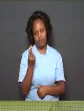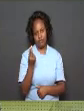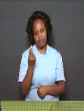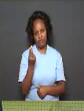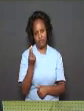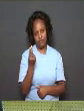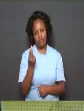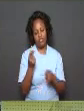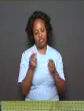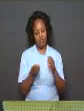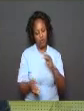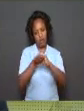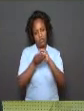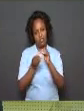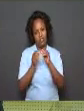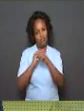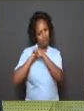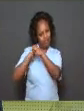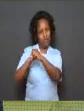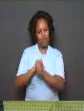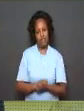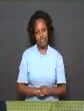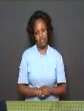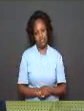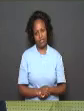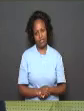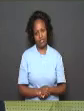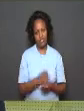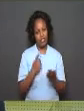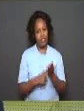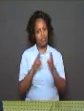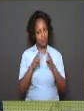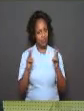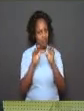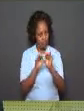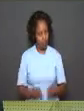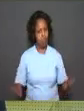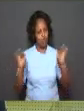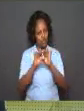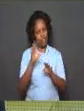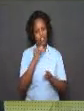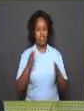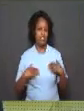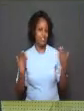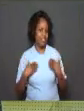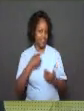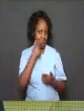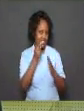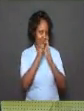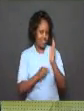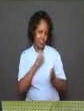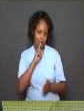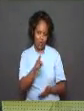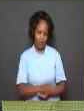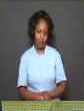of fighting against corruption. I believe this will be a very important and